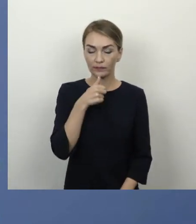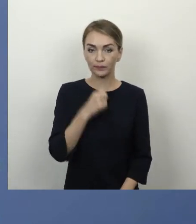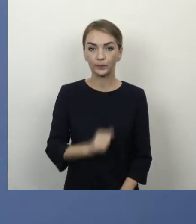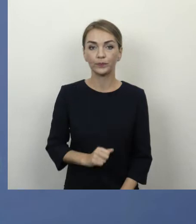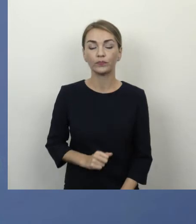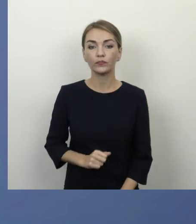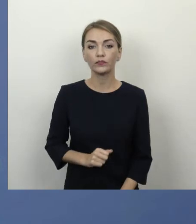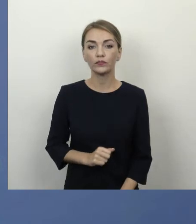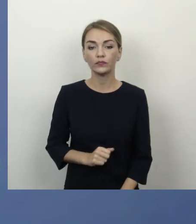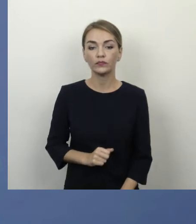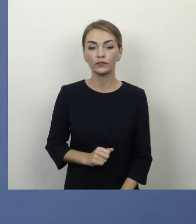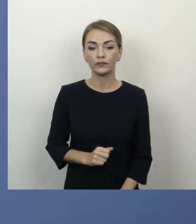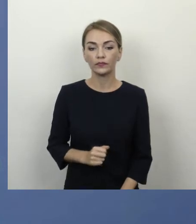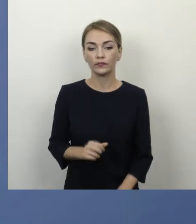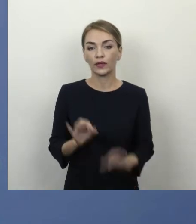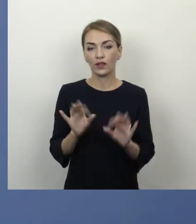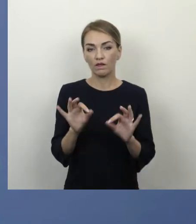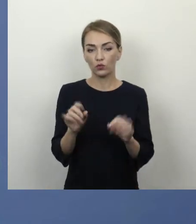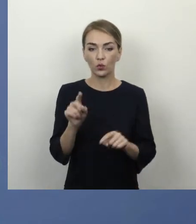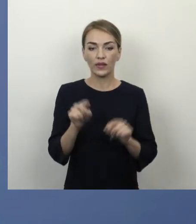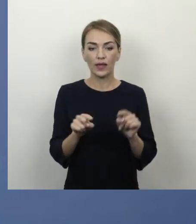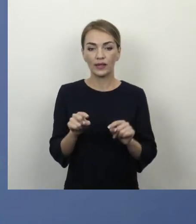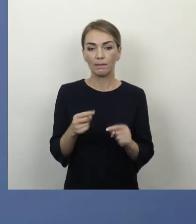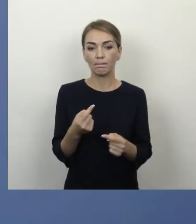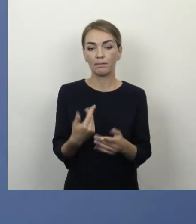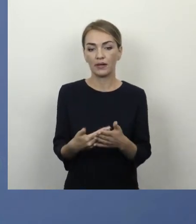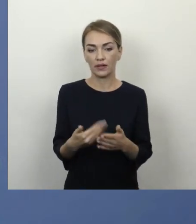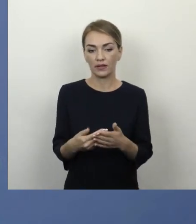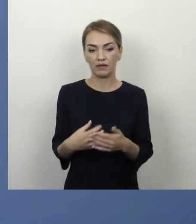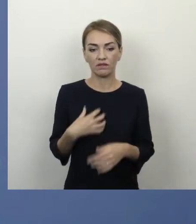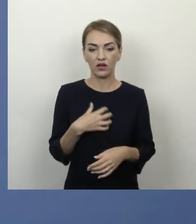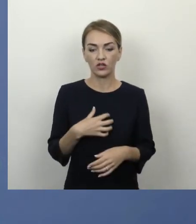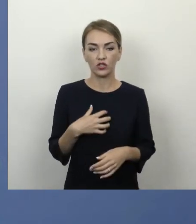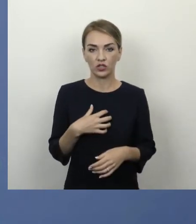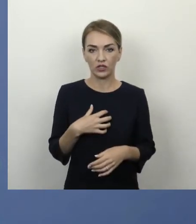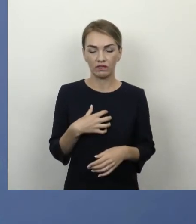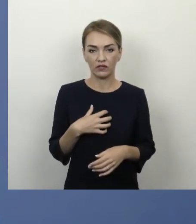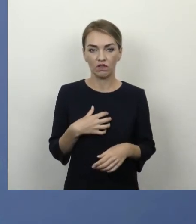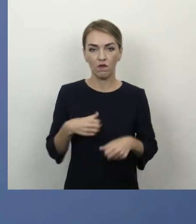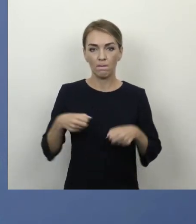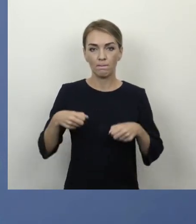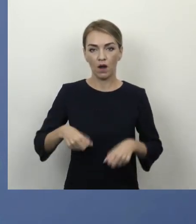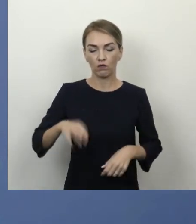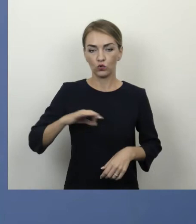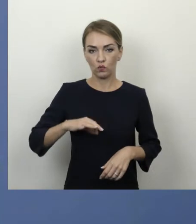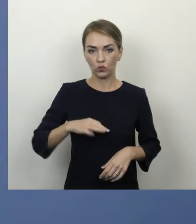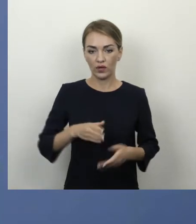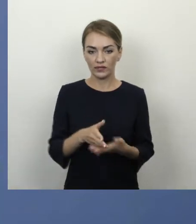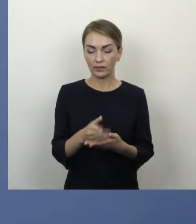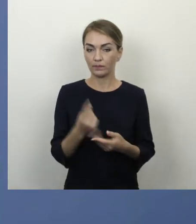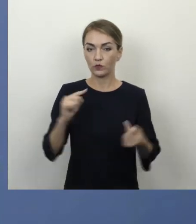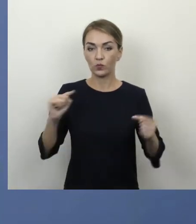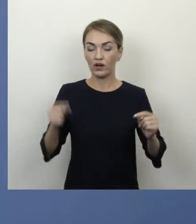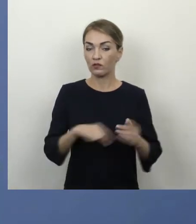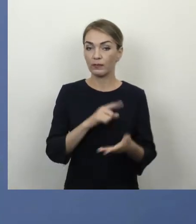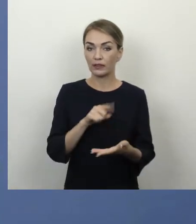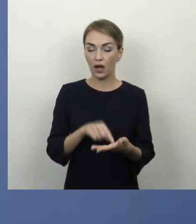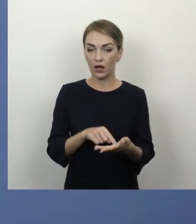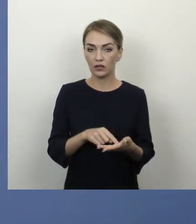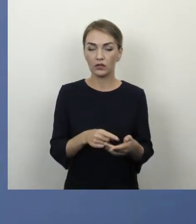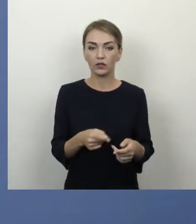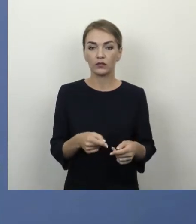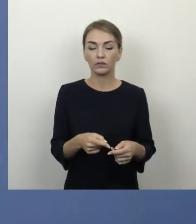and adjudication of the cases in the years 19 and 20. Some important